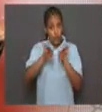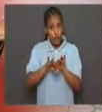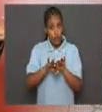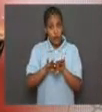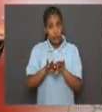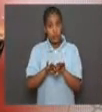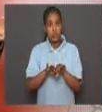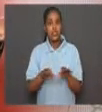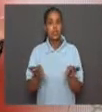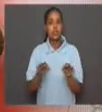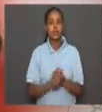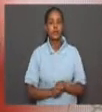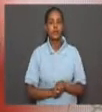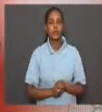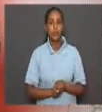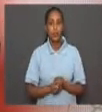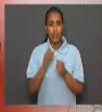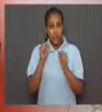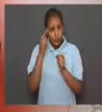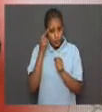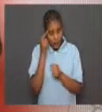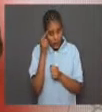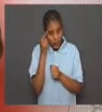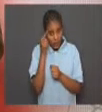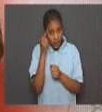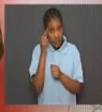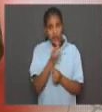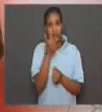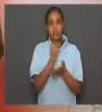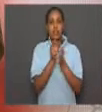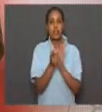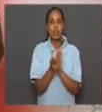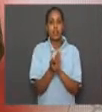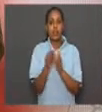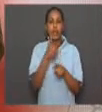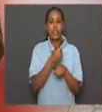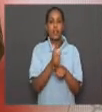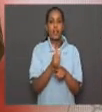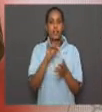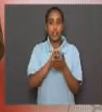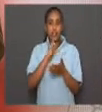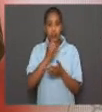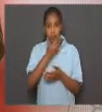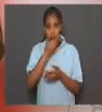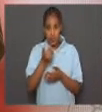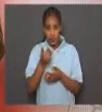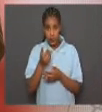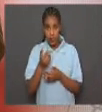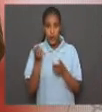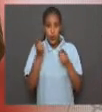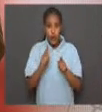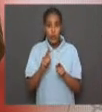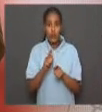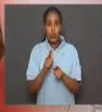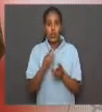even desirable. Can you think of an example of a metal that is better off when it